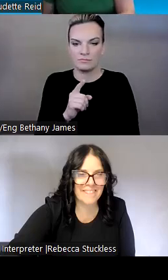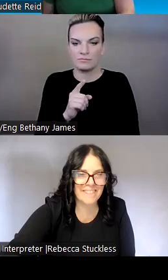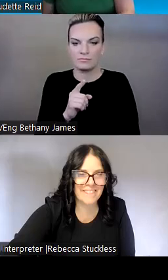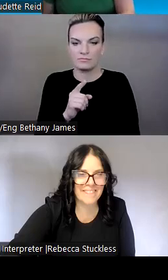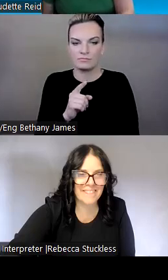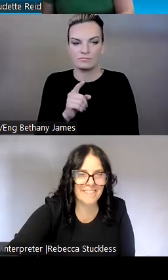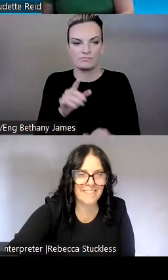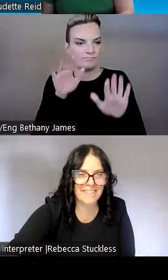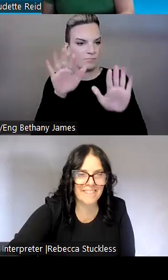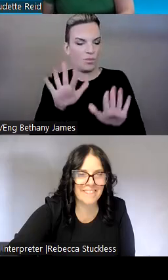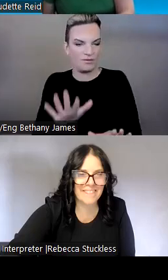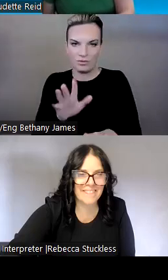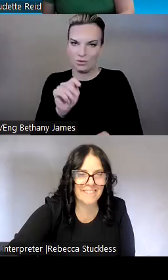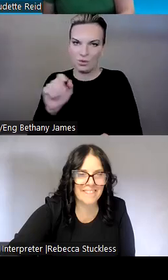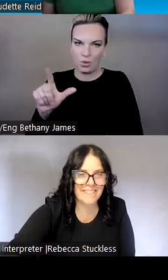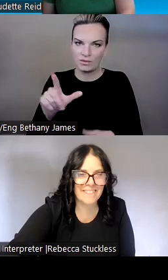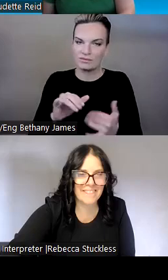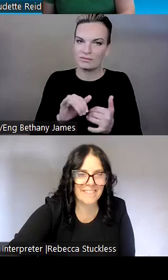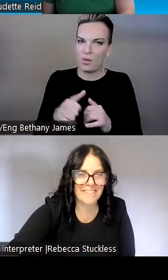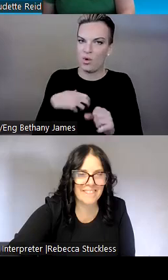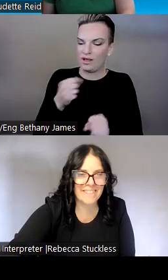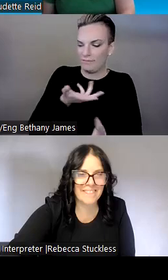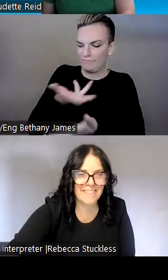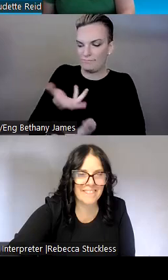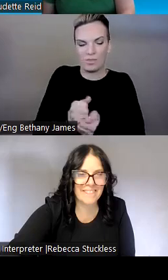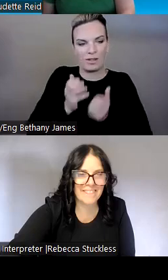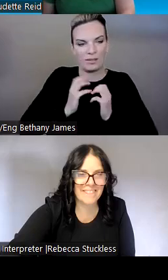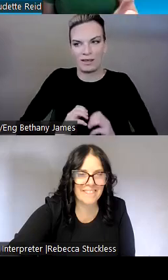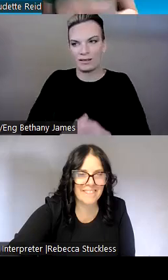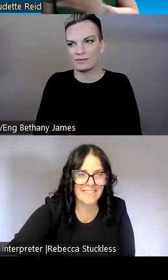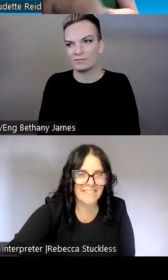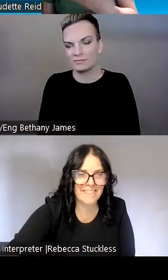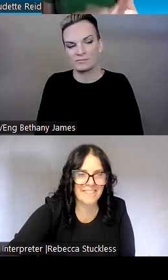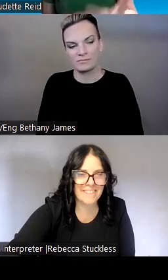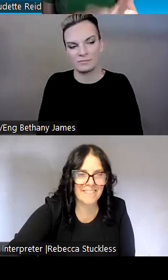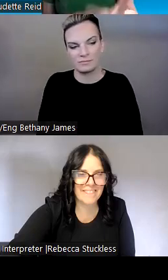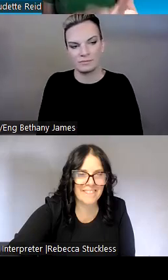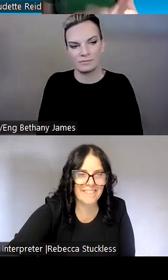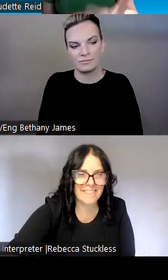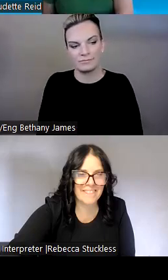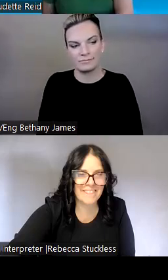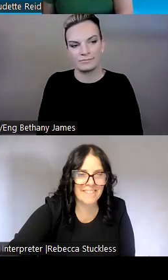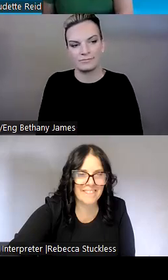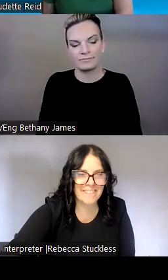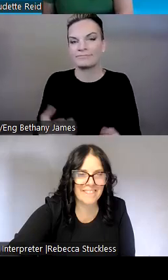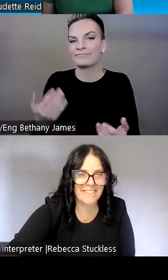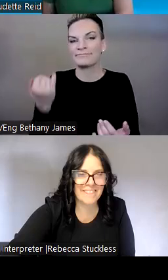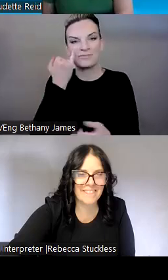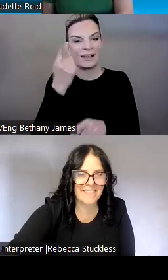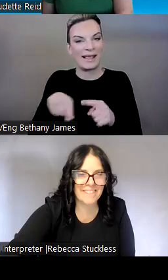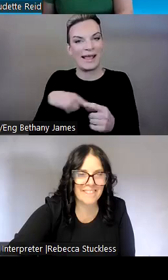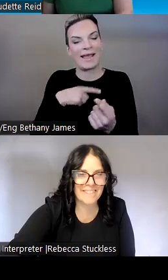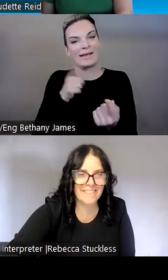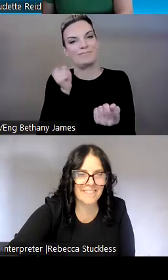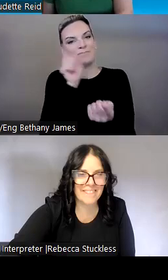communicate more effectively with our clients. Often when we can't meet face to face with someone, a